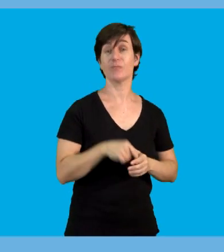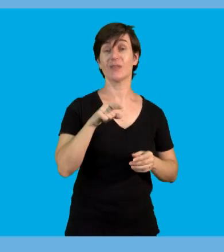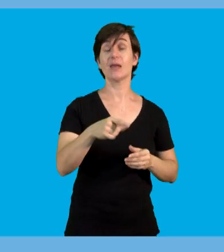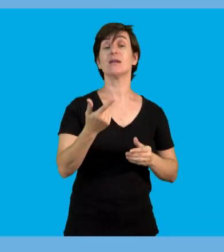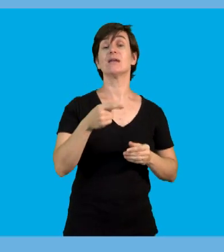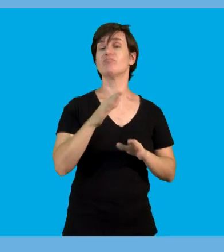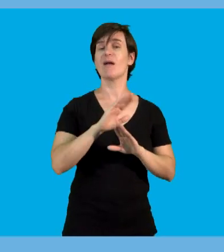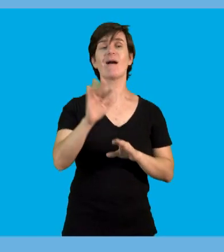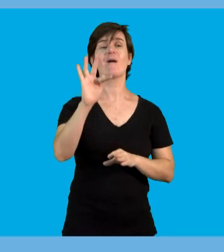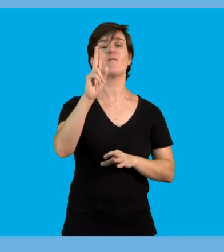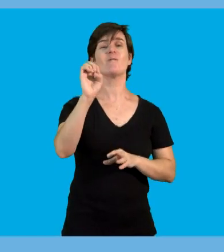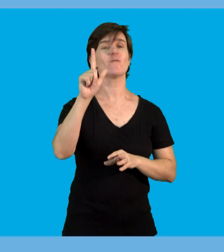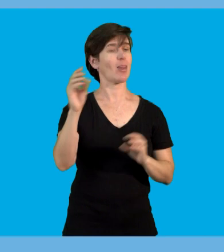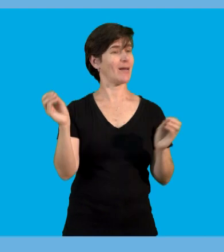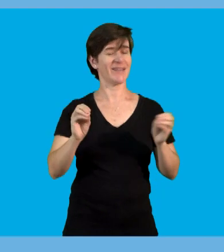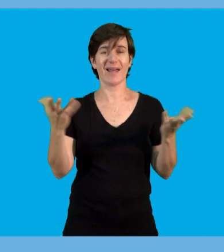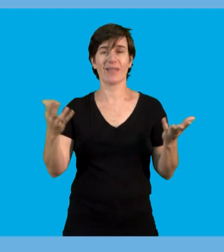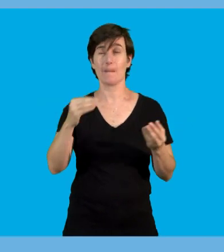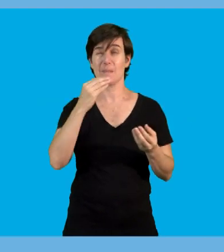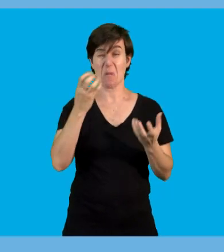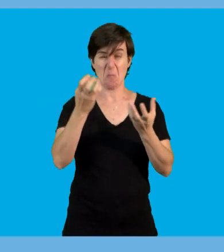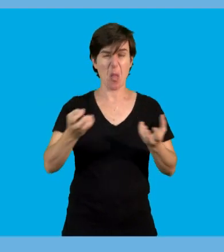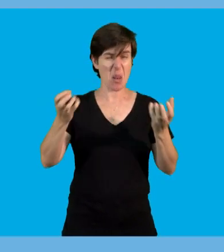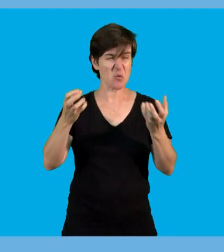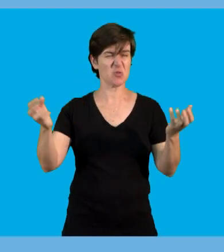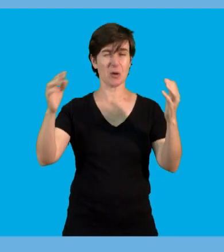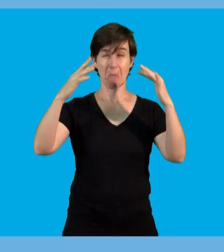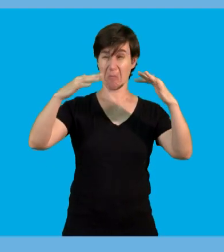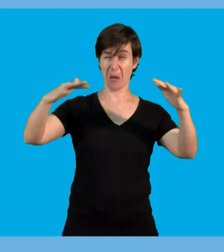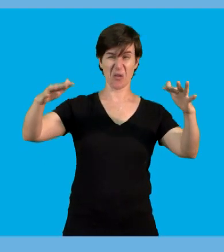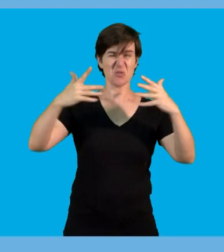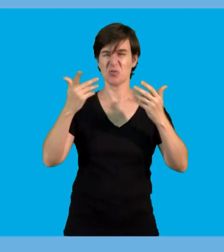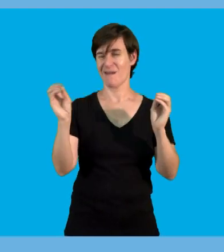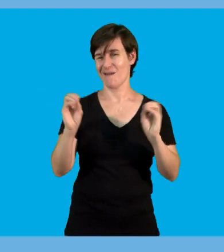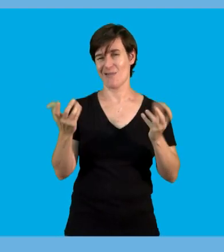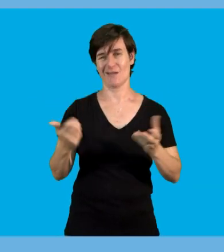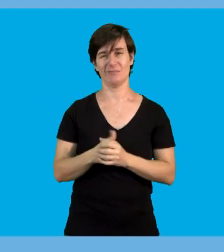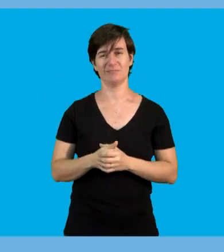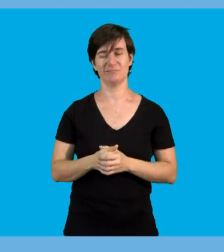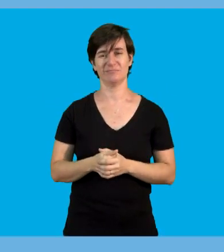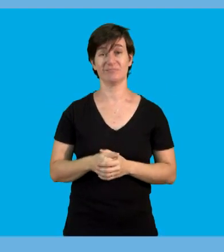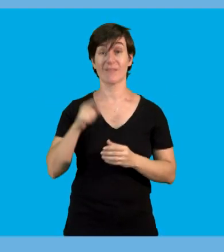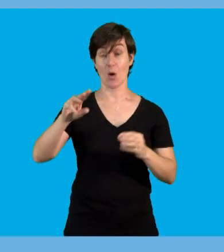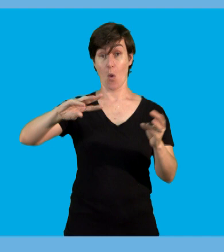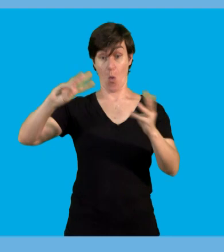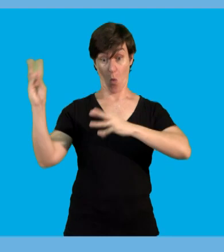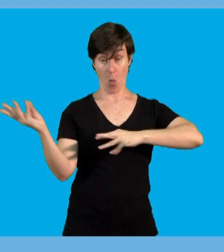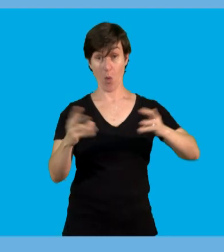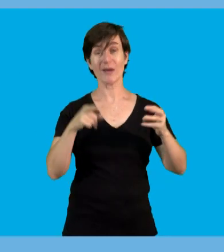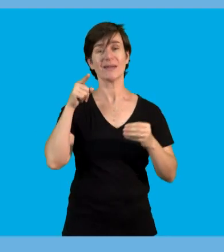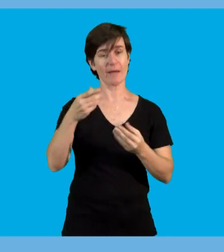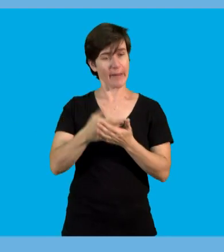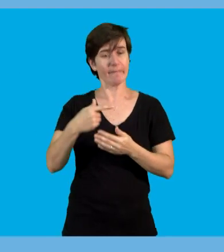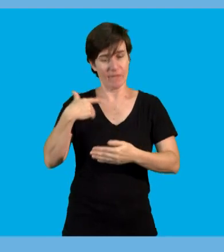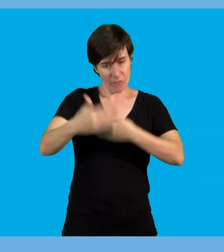again, no fuel is going to be used, and also no pollution will occur when we are using the wind. And also the